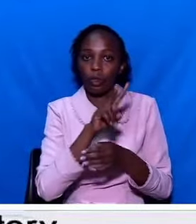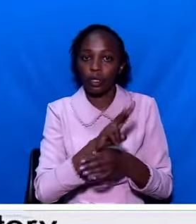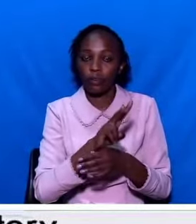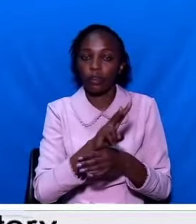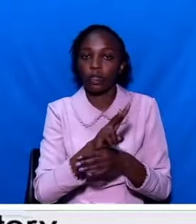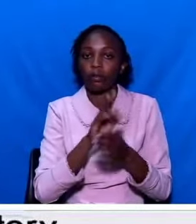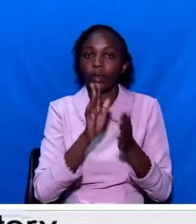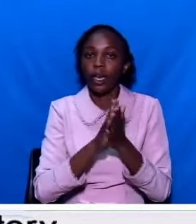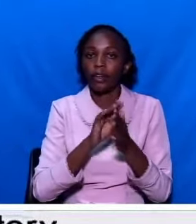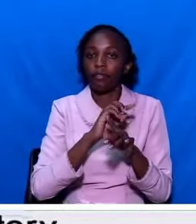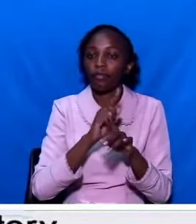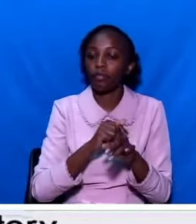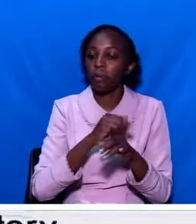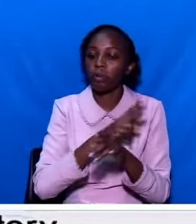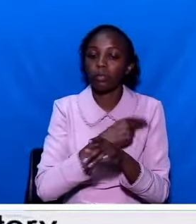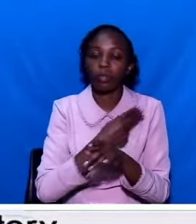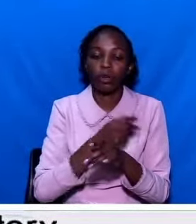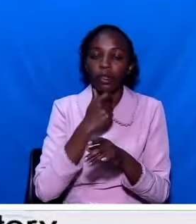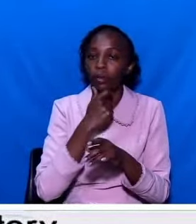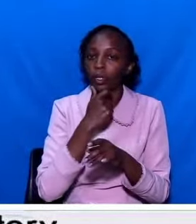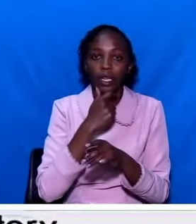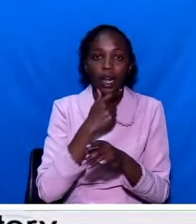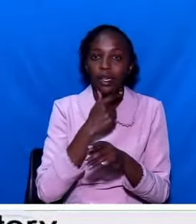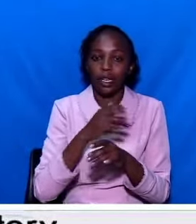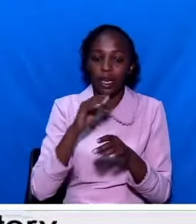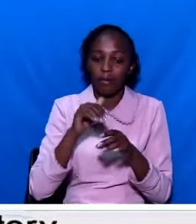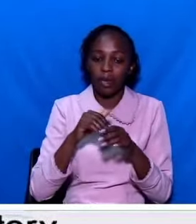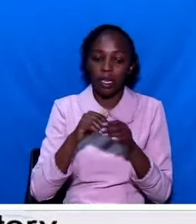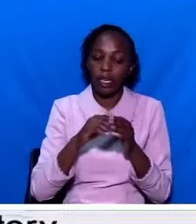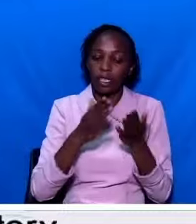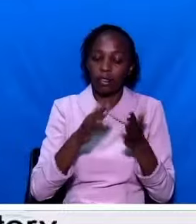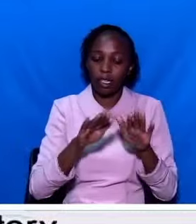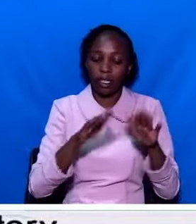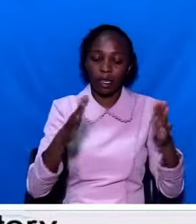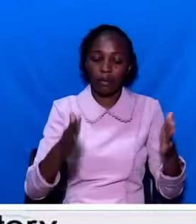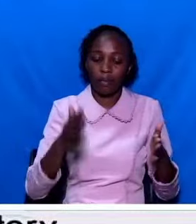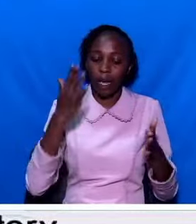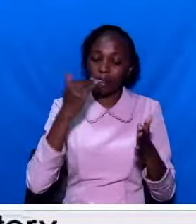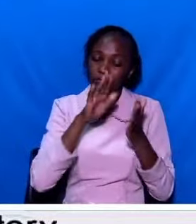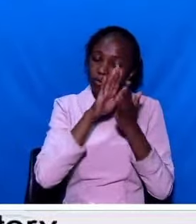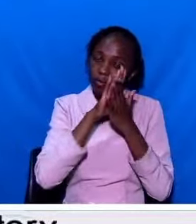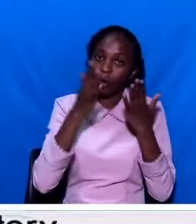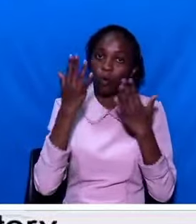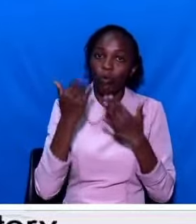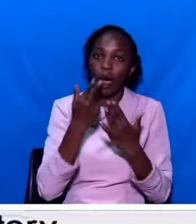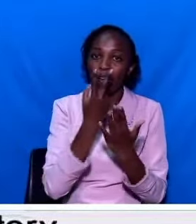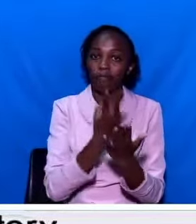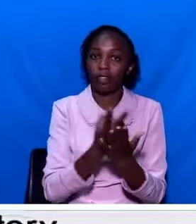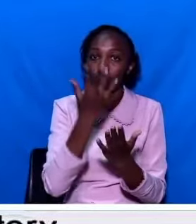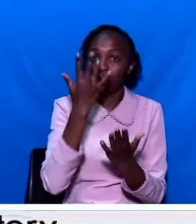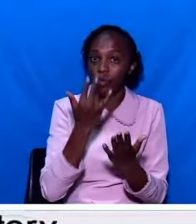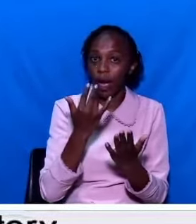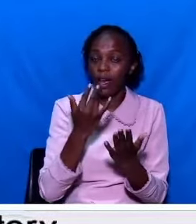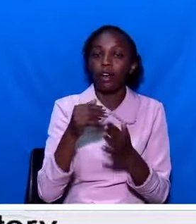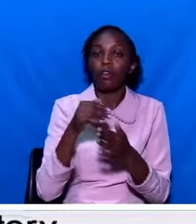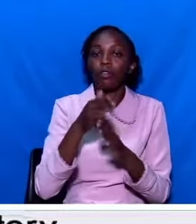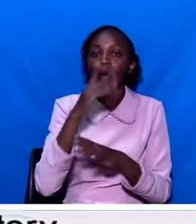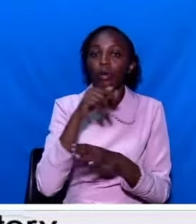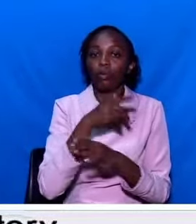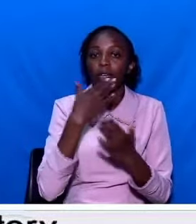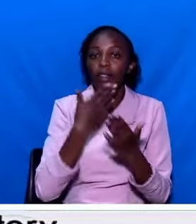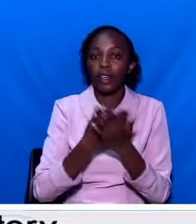God, and they're wondering, God, why am I in this bed? What's going on? Today, Lord, we thank you for that